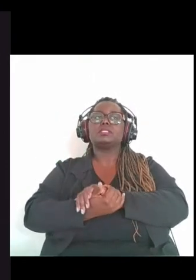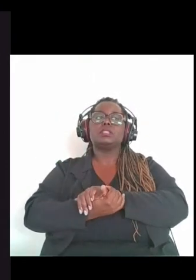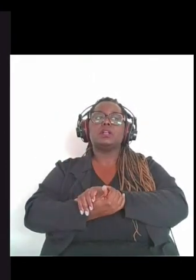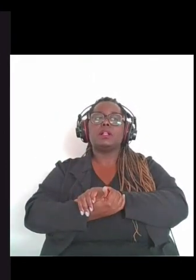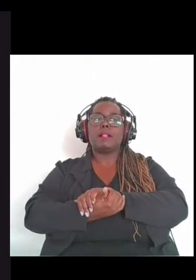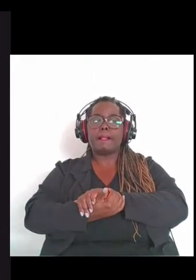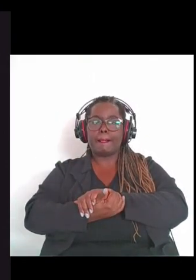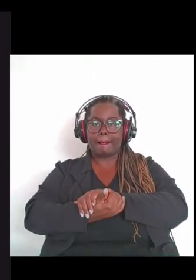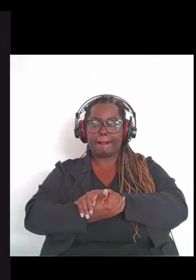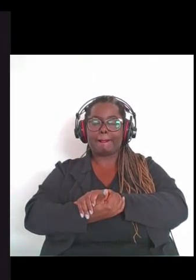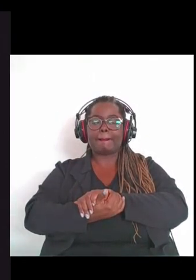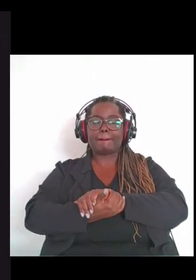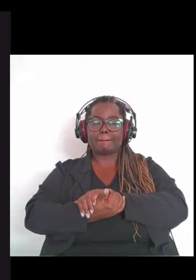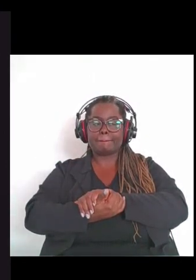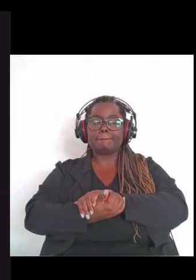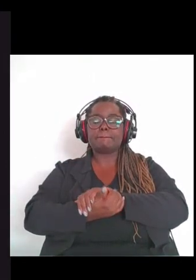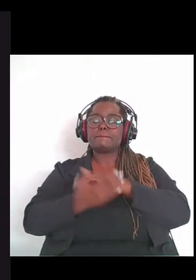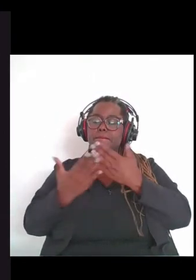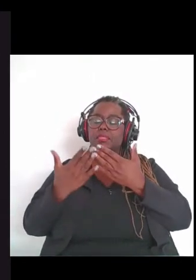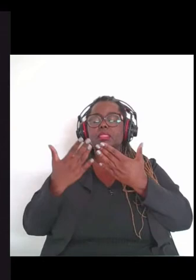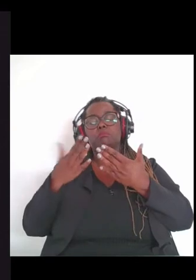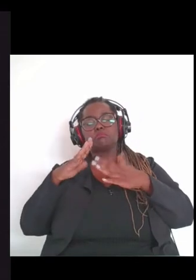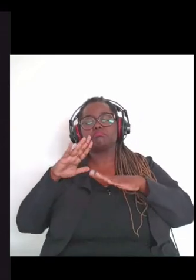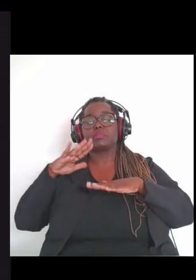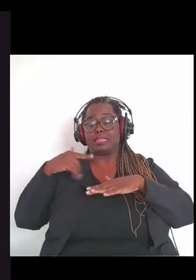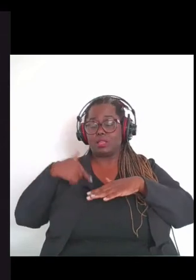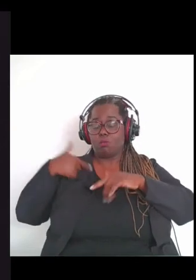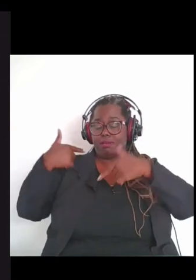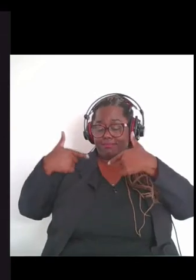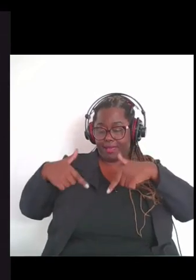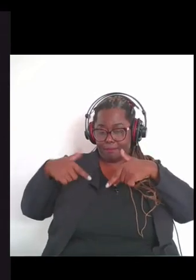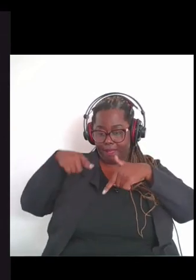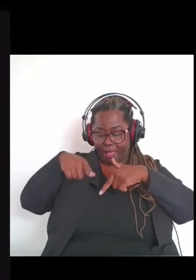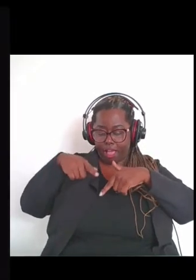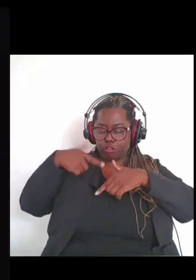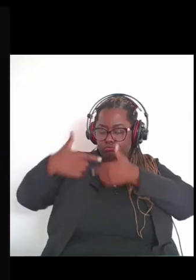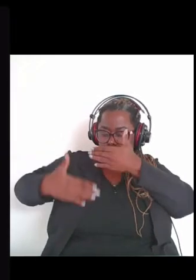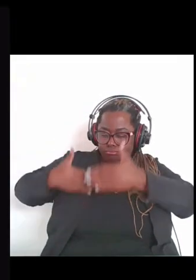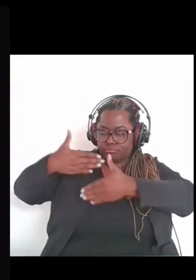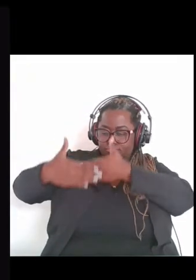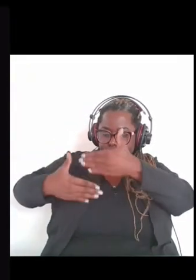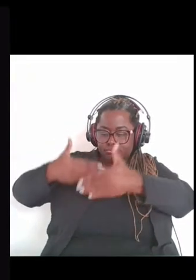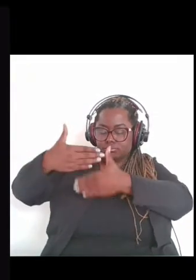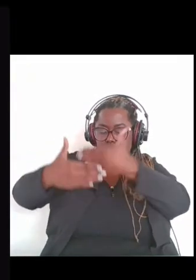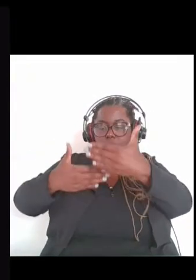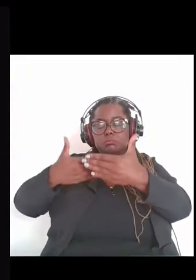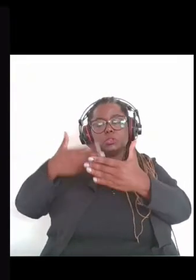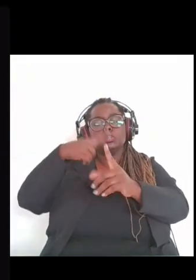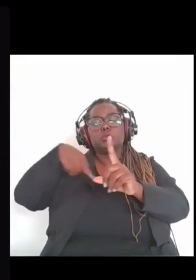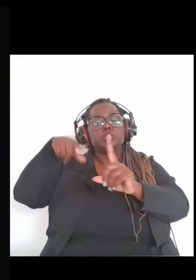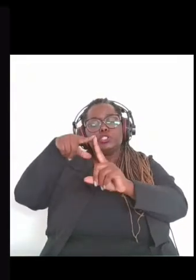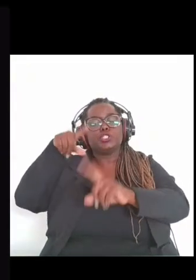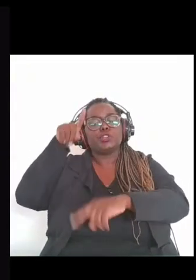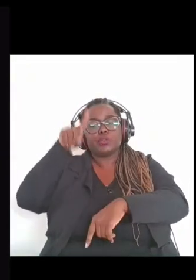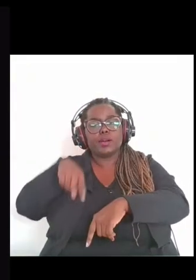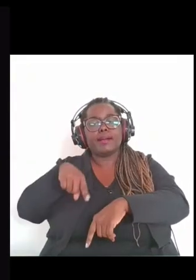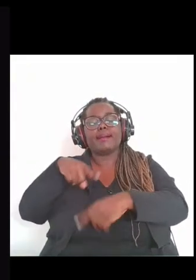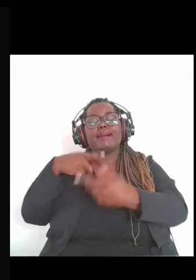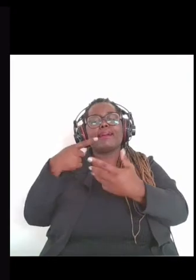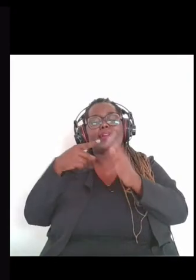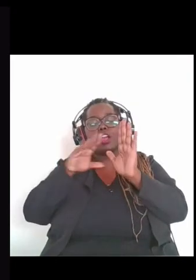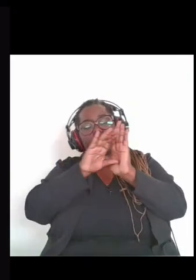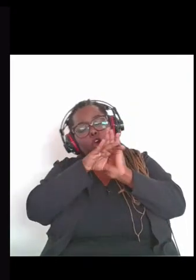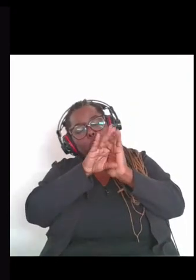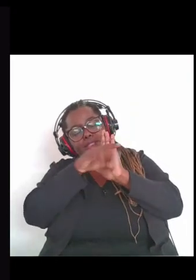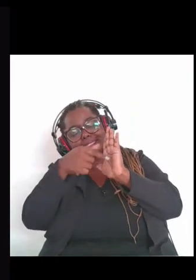I'm developing this work the whole idea was to actually develop uh the notion of the concept of non-ga and order for queer